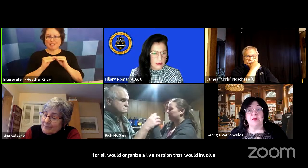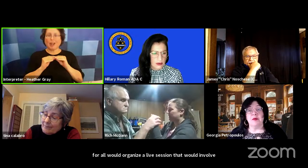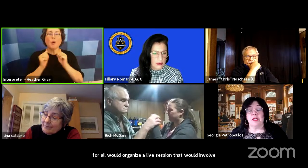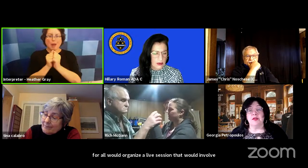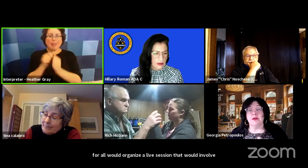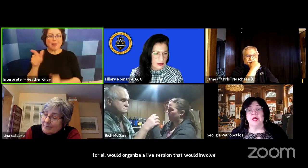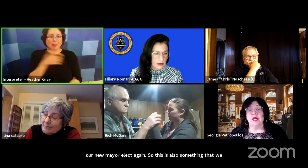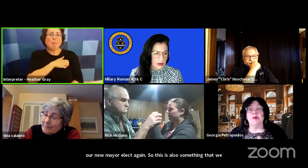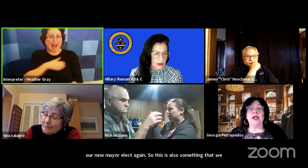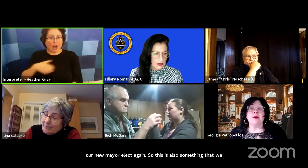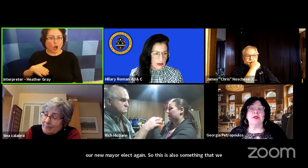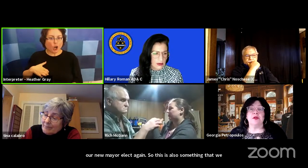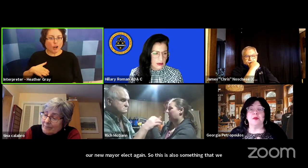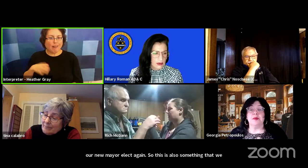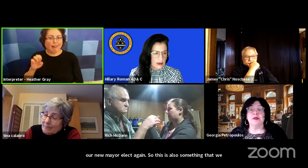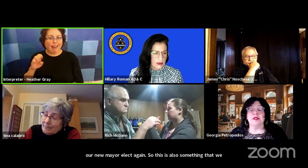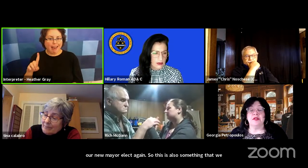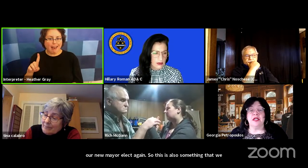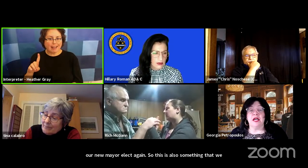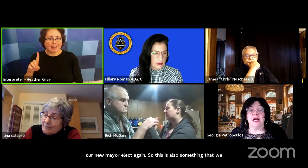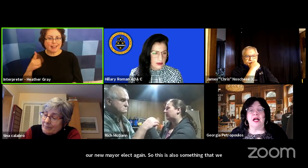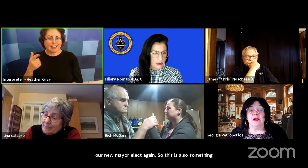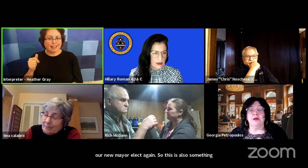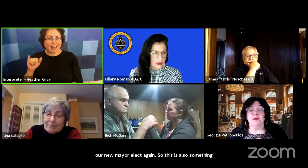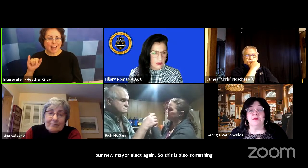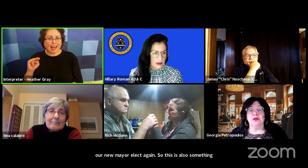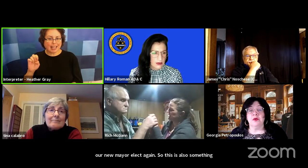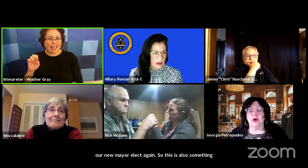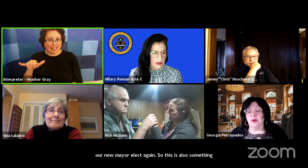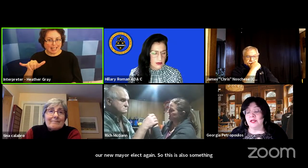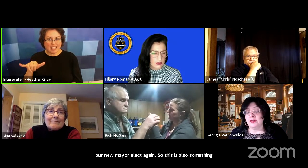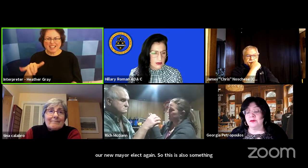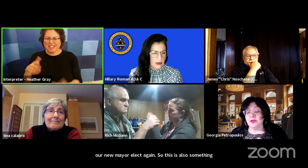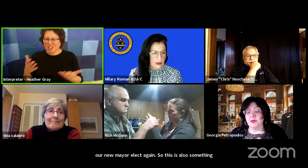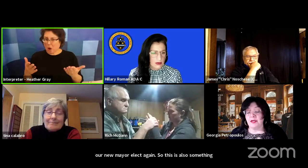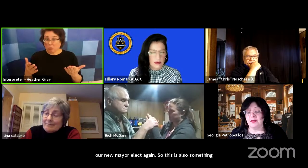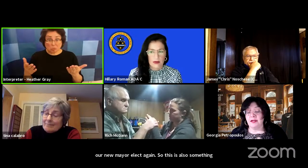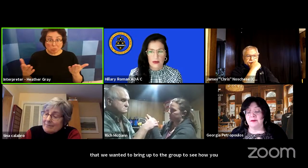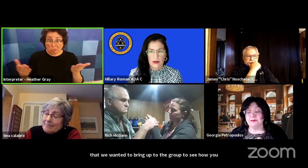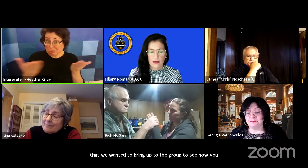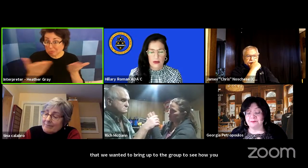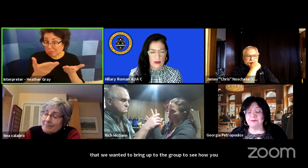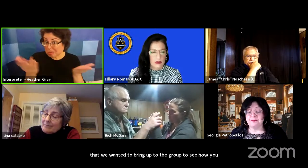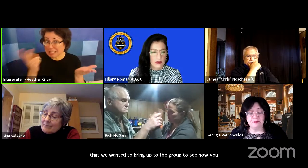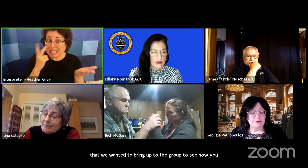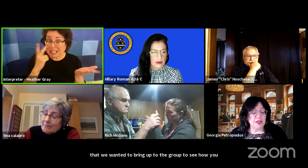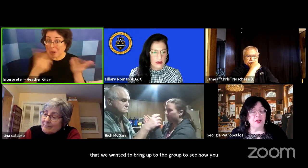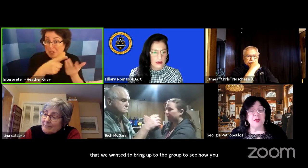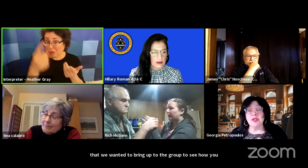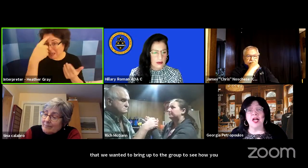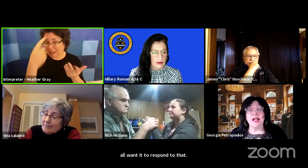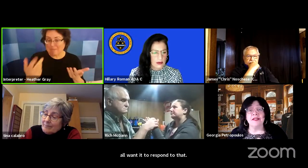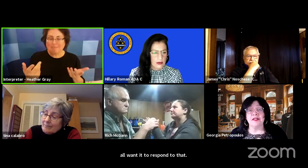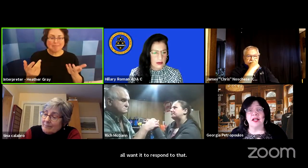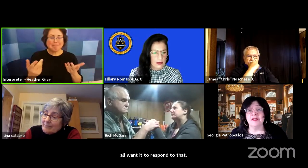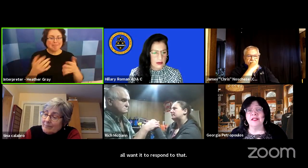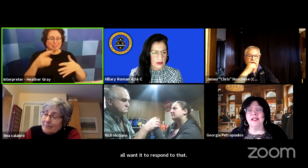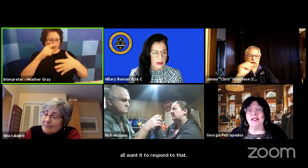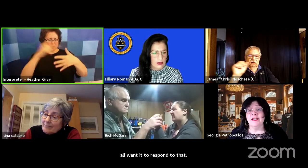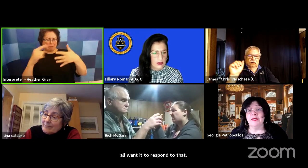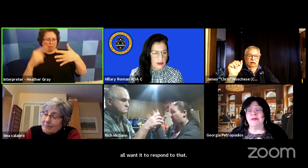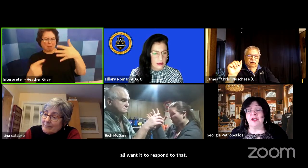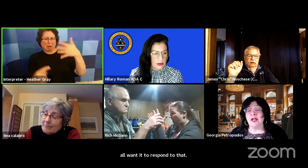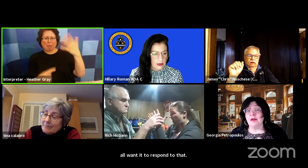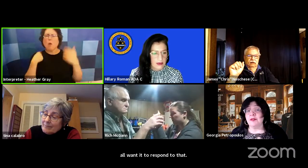also something that we wanted to bring up to the group to see how you all wanted to respond to that. So there was a lot